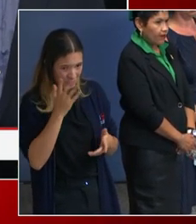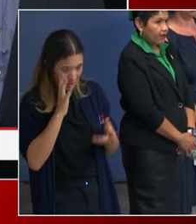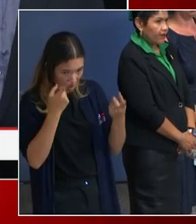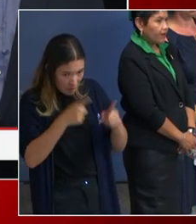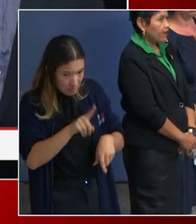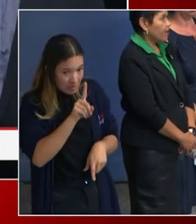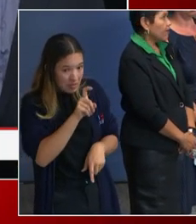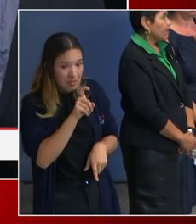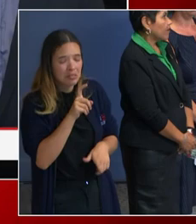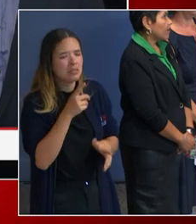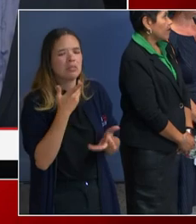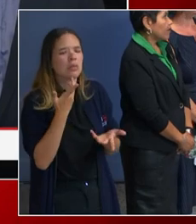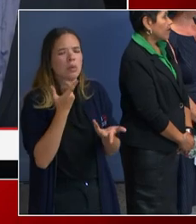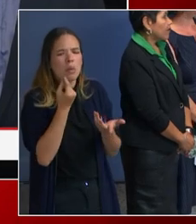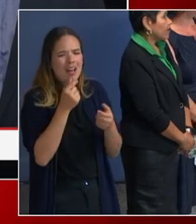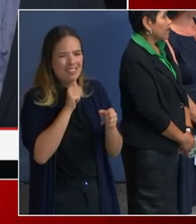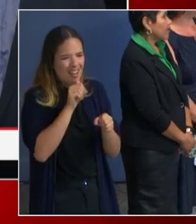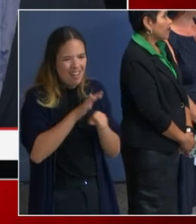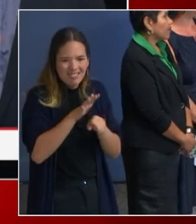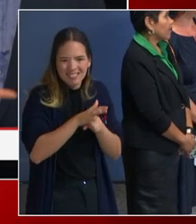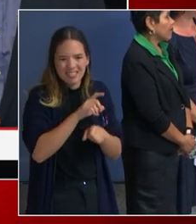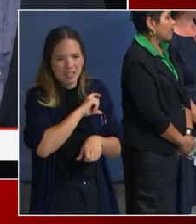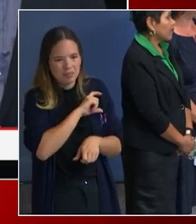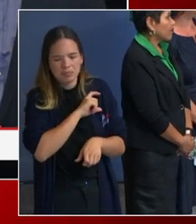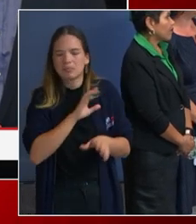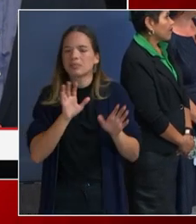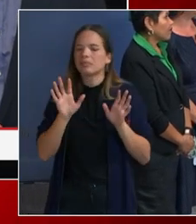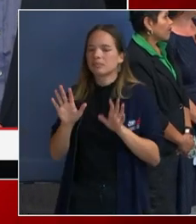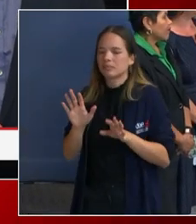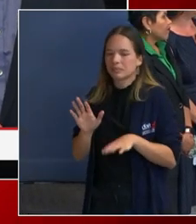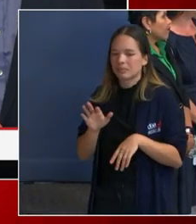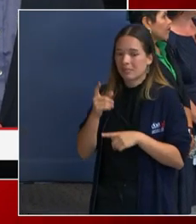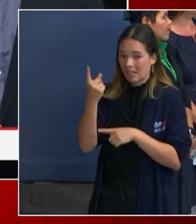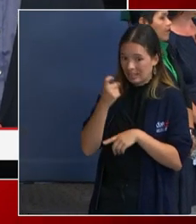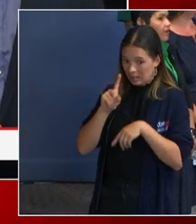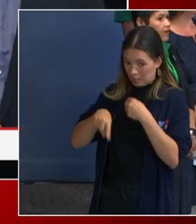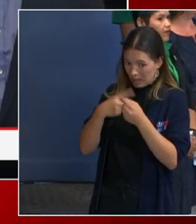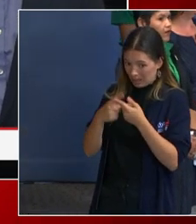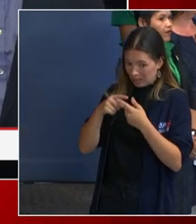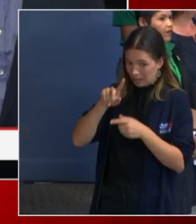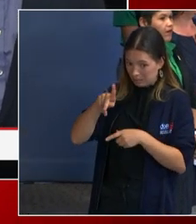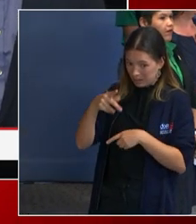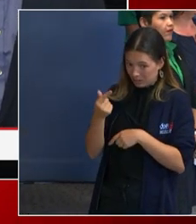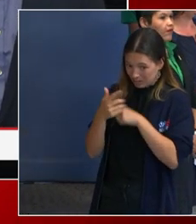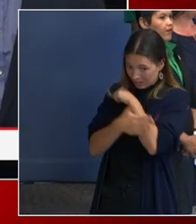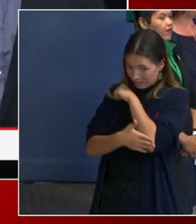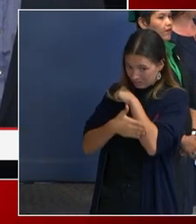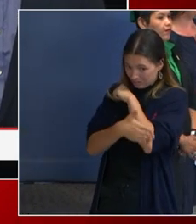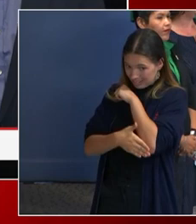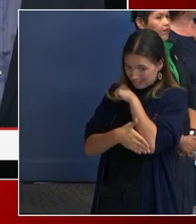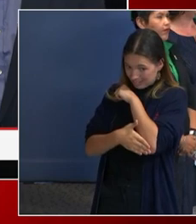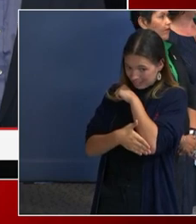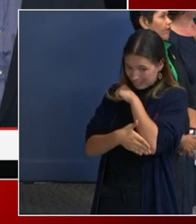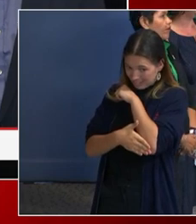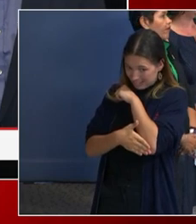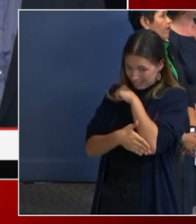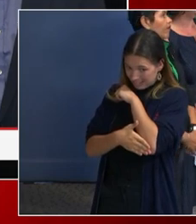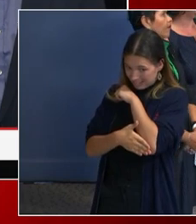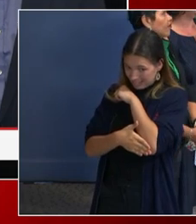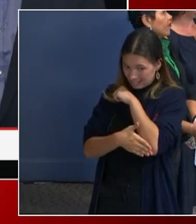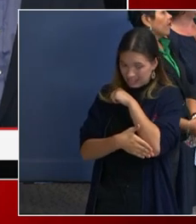Columbia? Are you asking me about Prince George's County? I'm asking about whether you think that that's a viable means